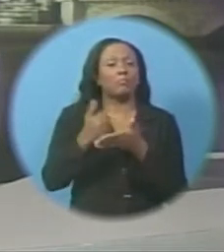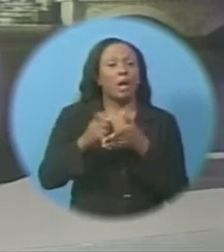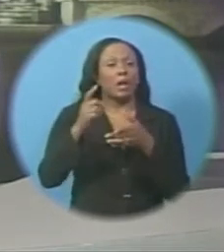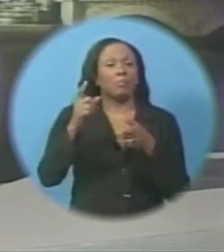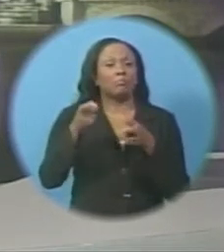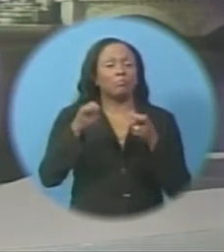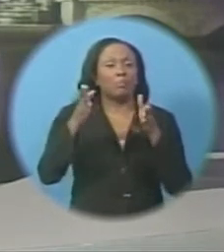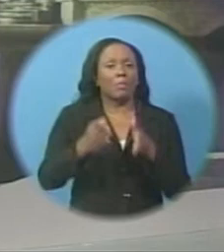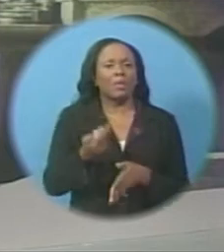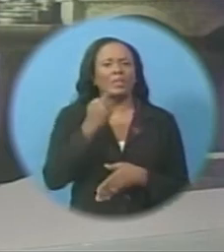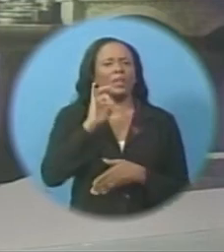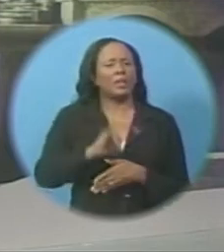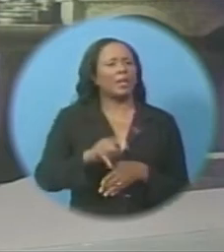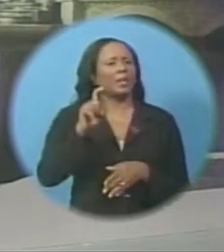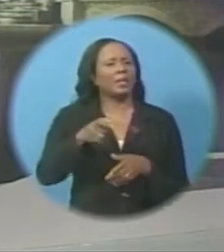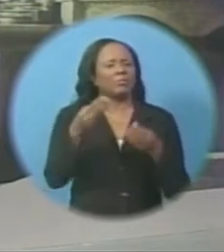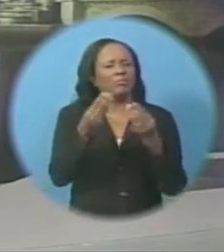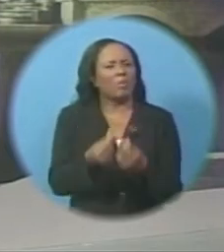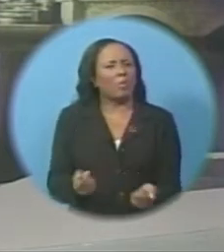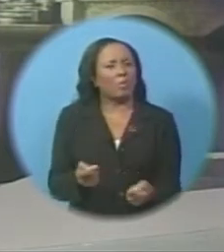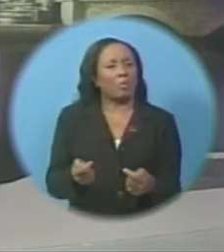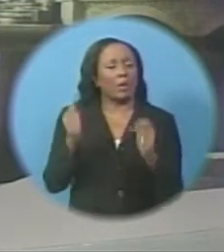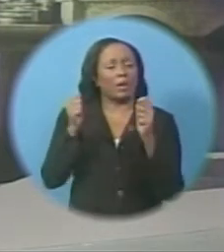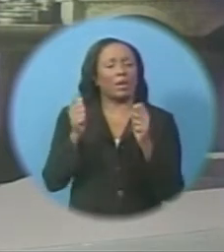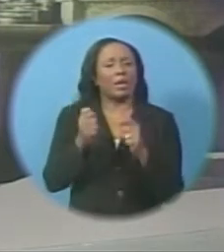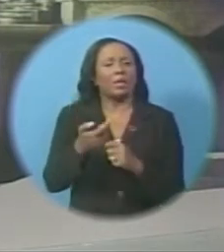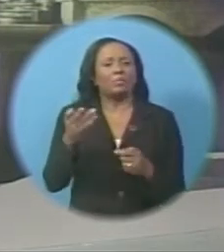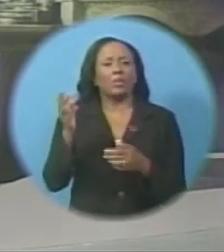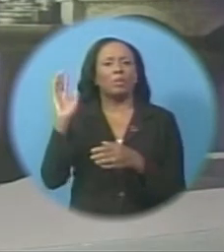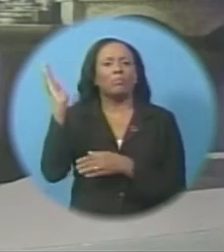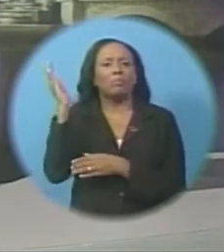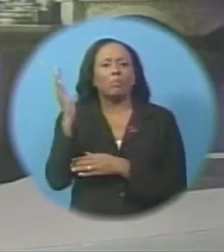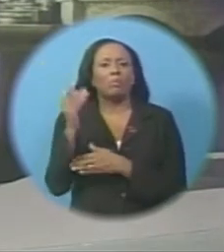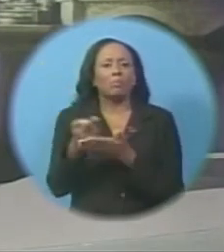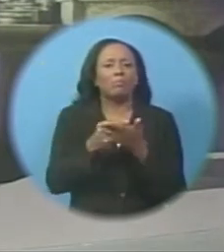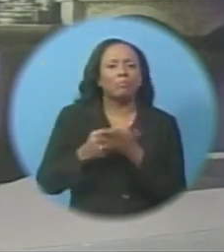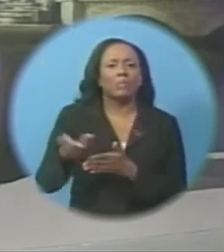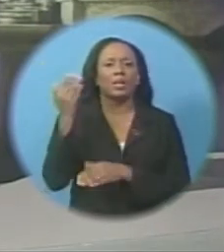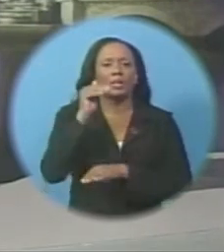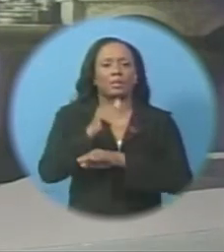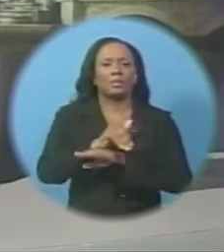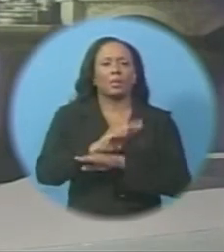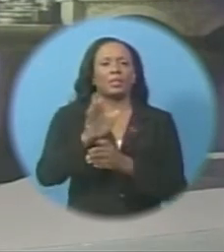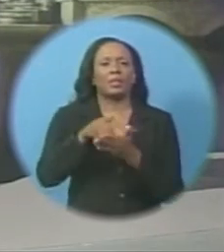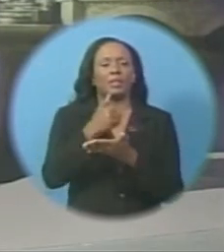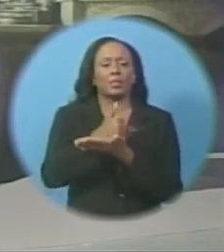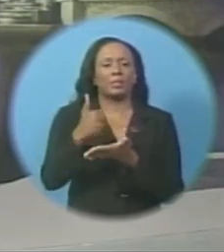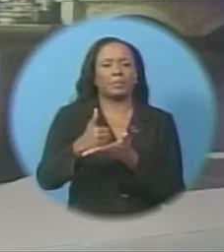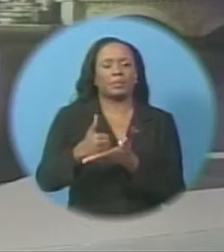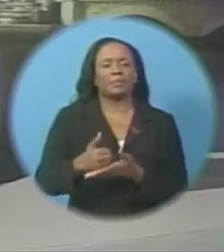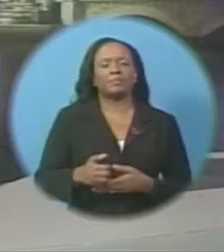urgently addressed. The governor was speaking during a live economic discussion forum at the central bank last night.